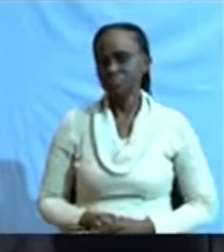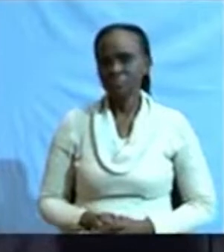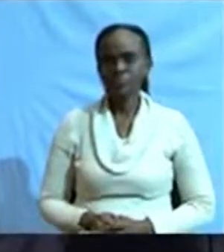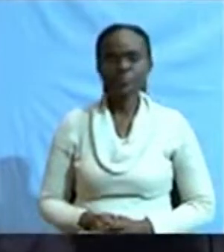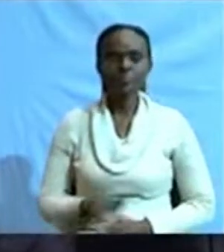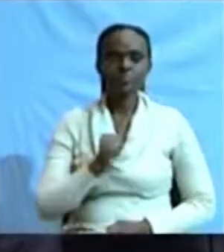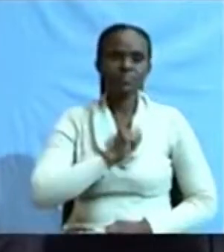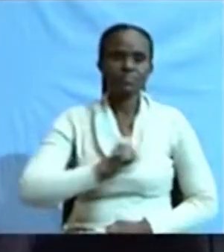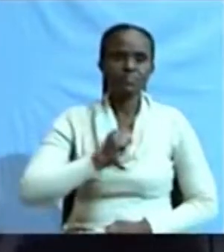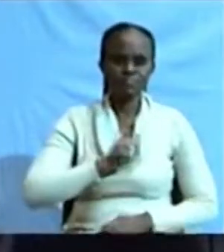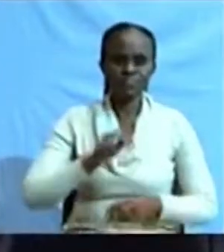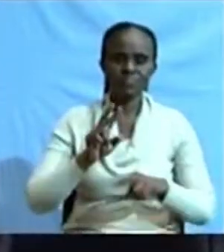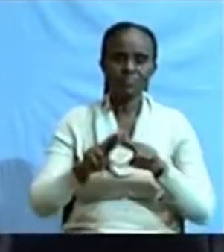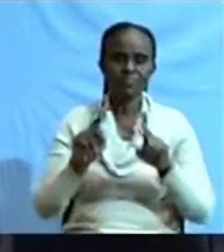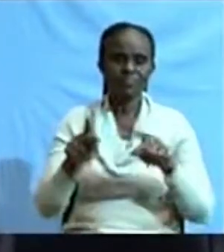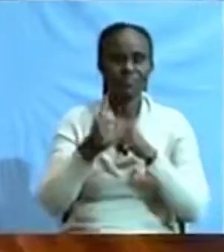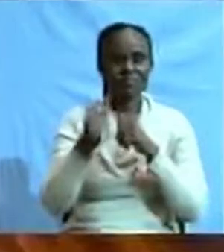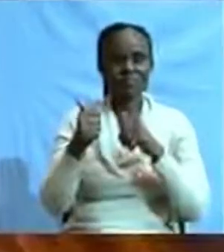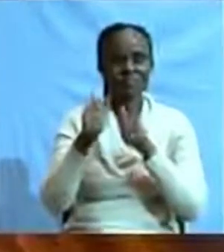Sorry, Chair, another follow.